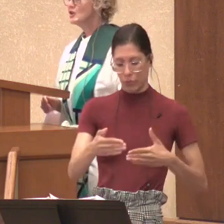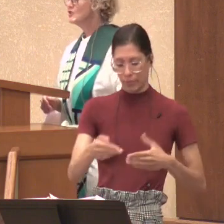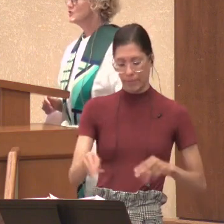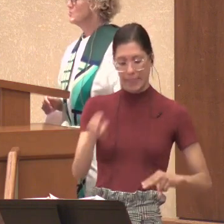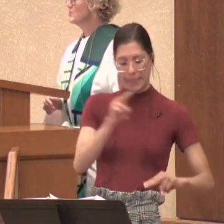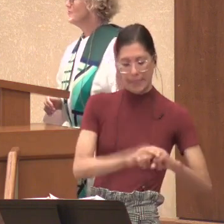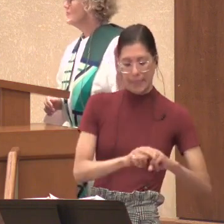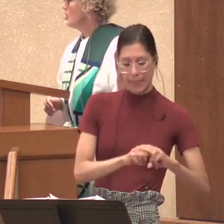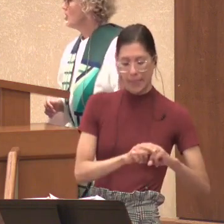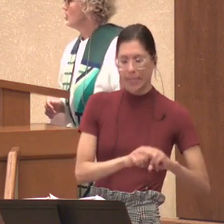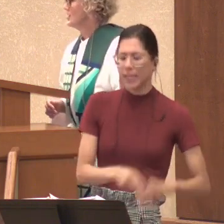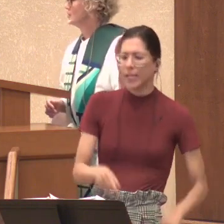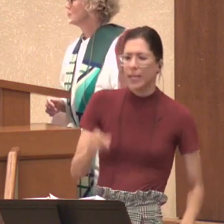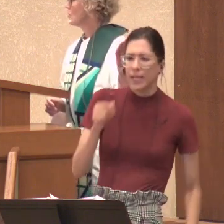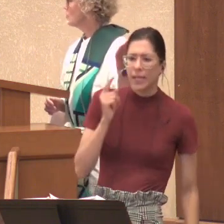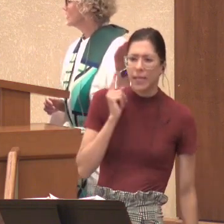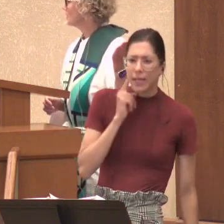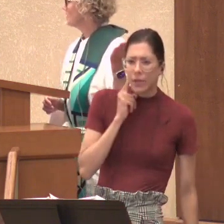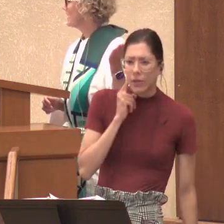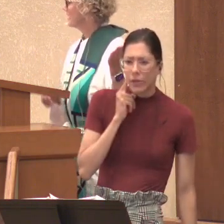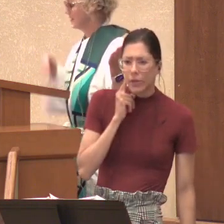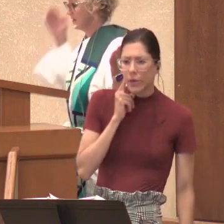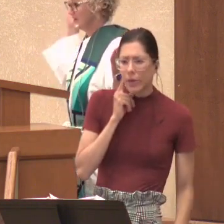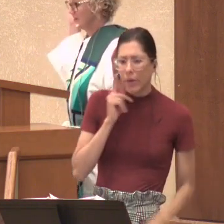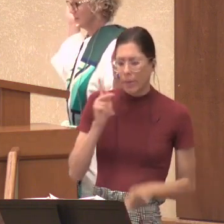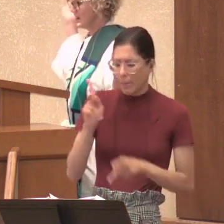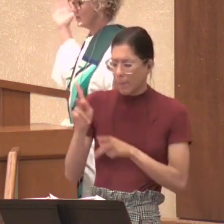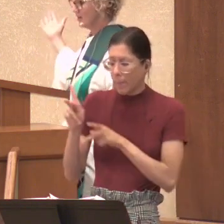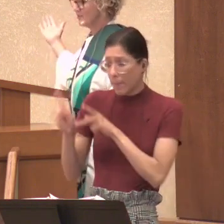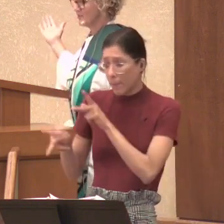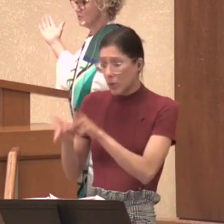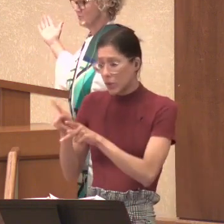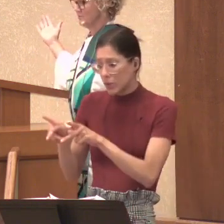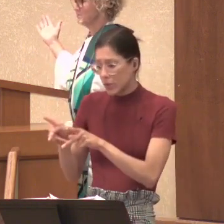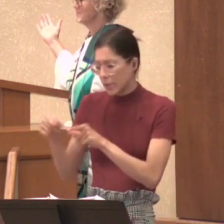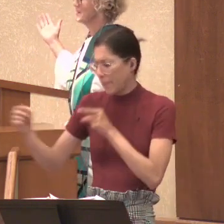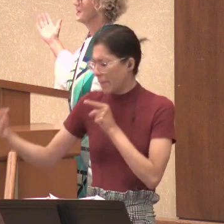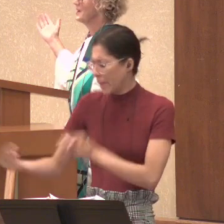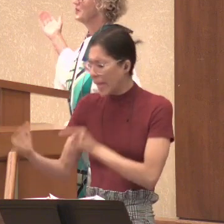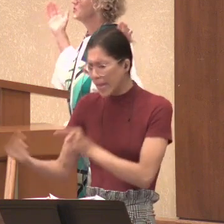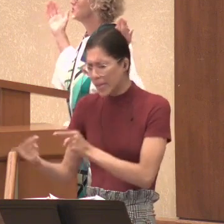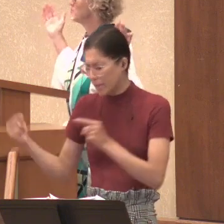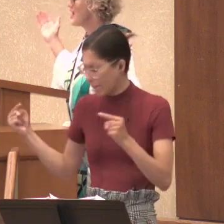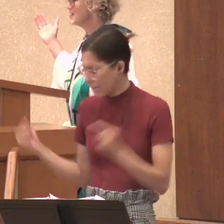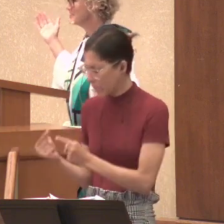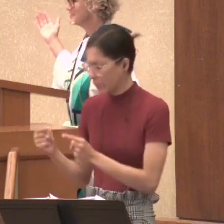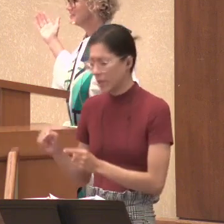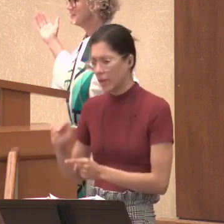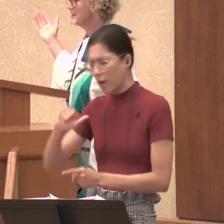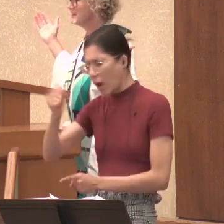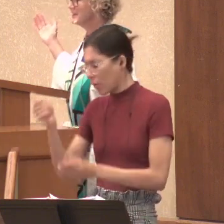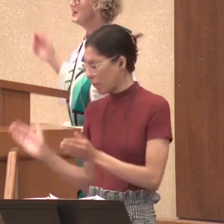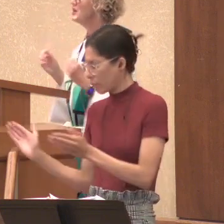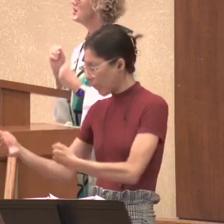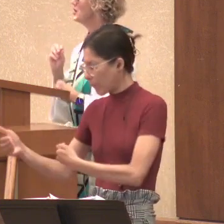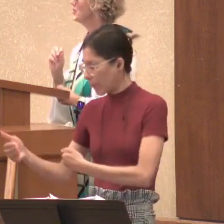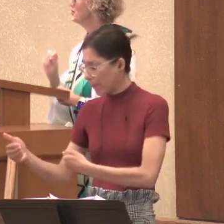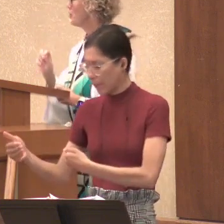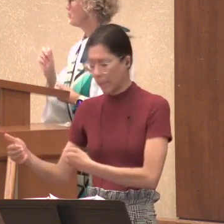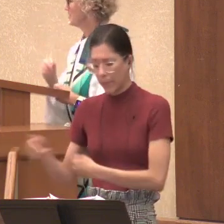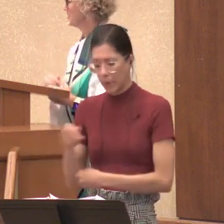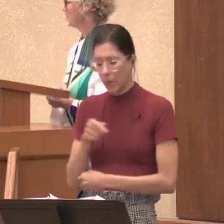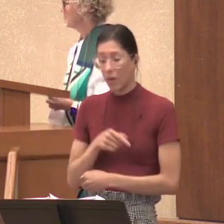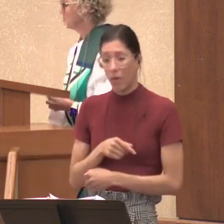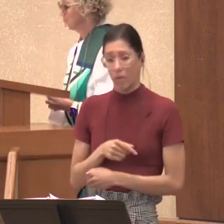they heard someone fall and groan in pain in another room. Surprisingly,